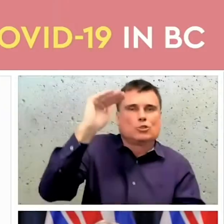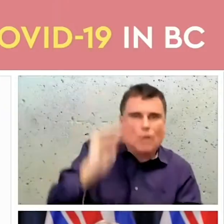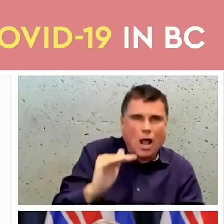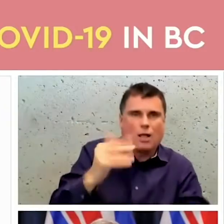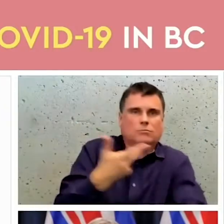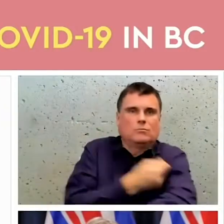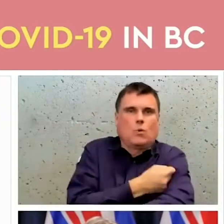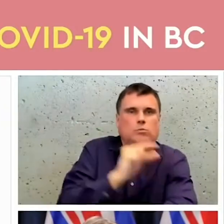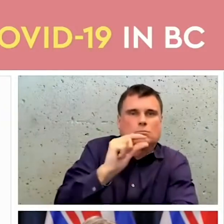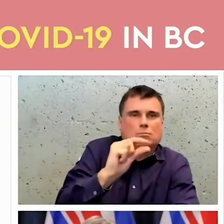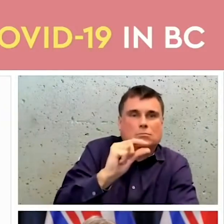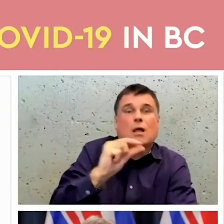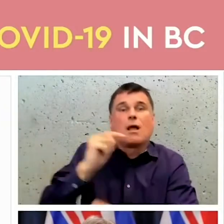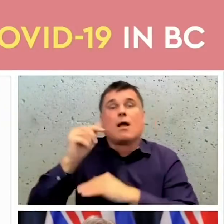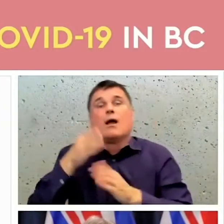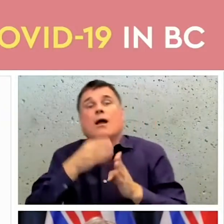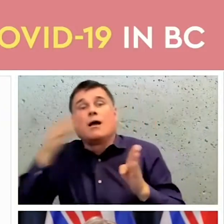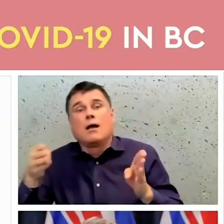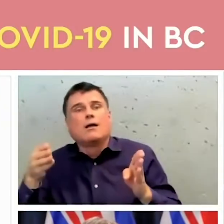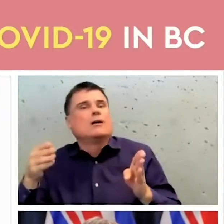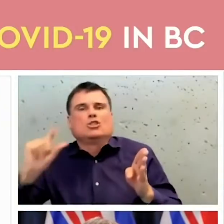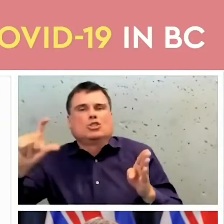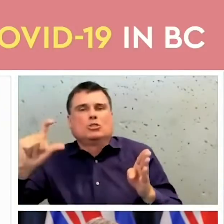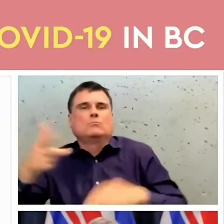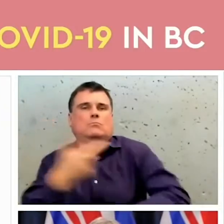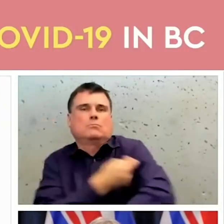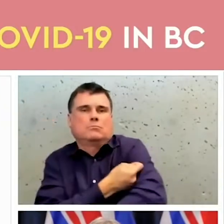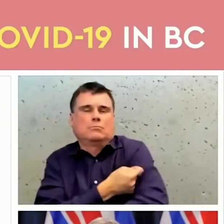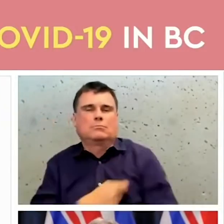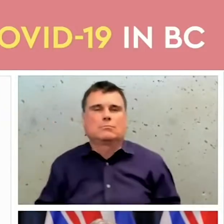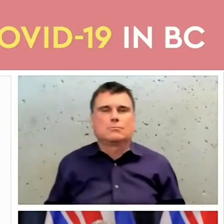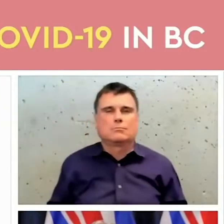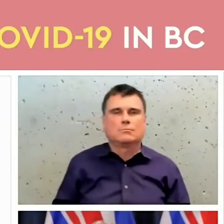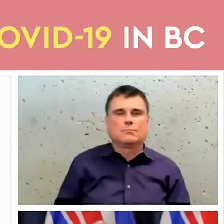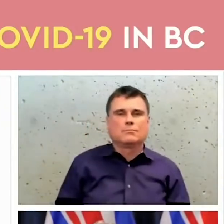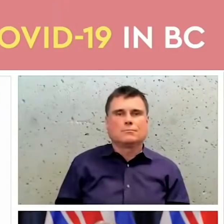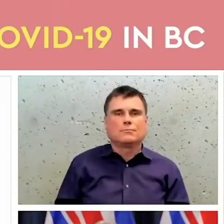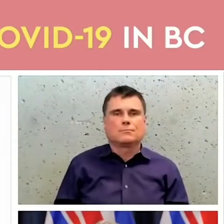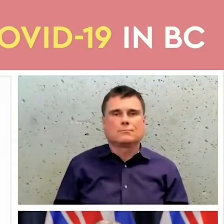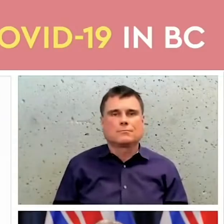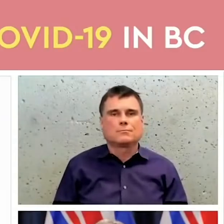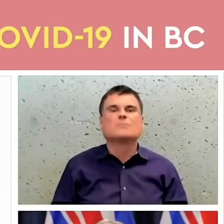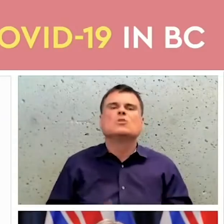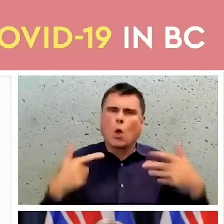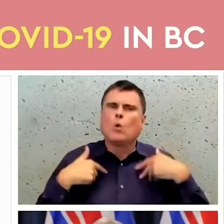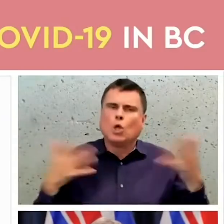they're familiar with. We've done over 8 million vaccinations using that system.